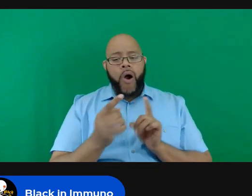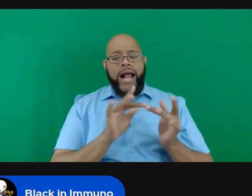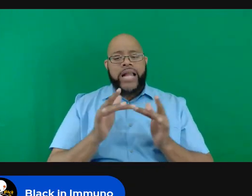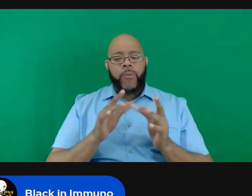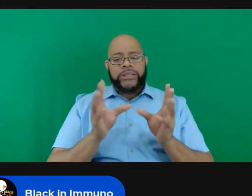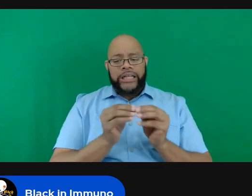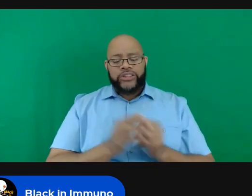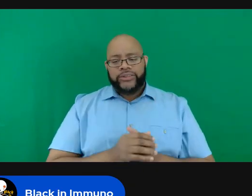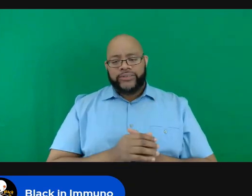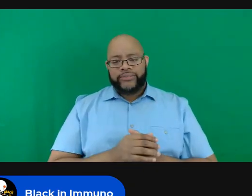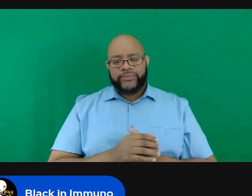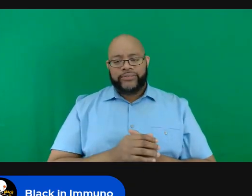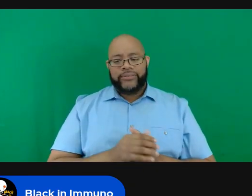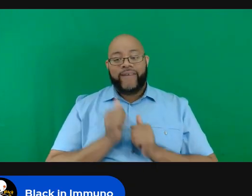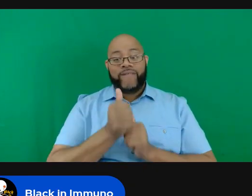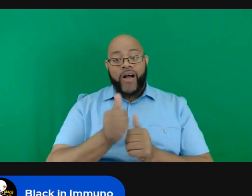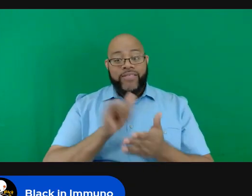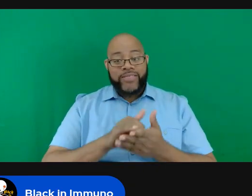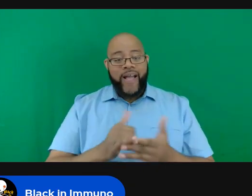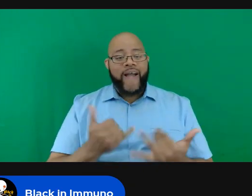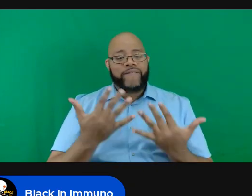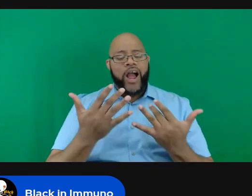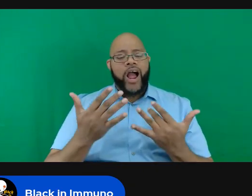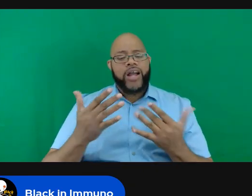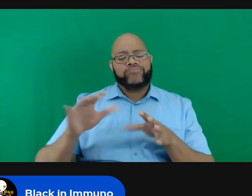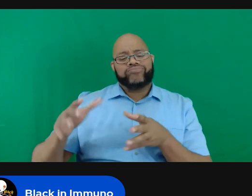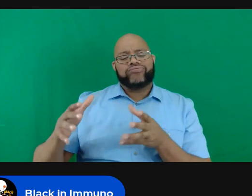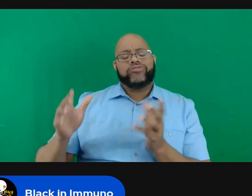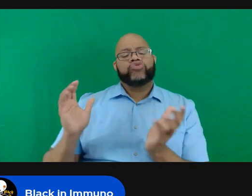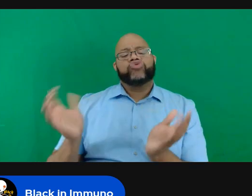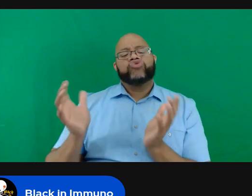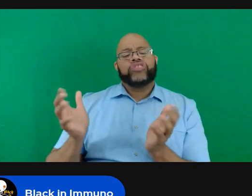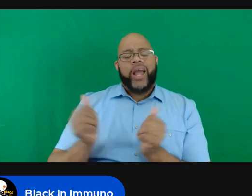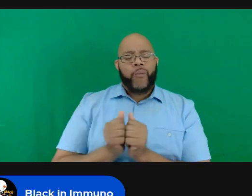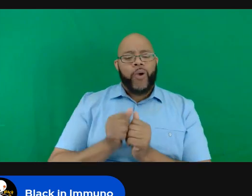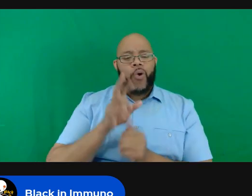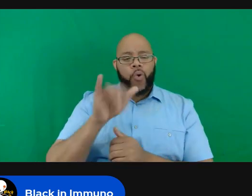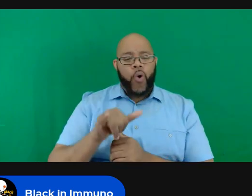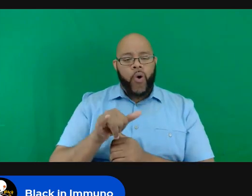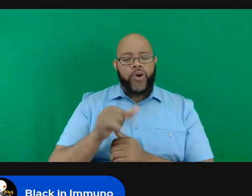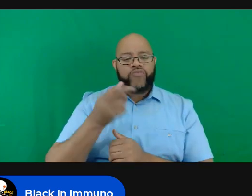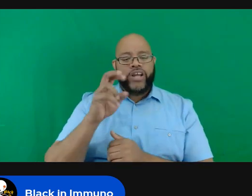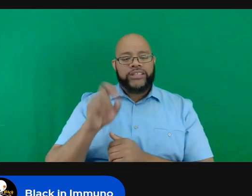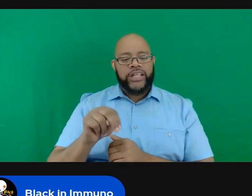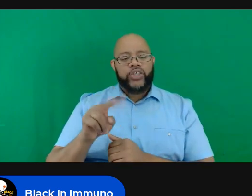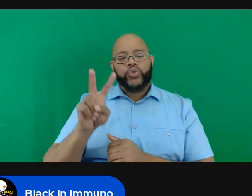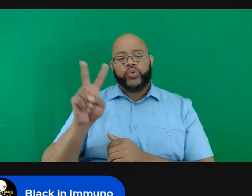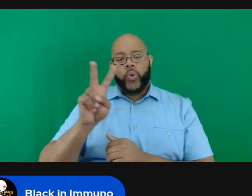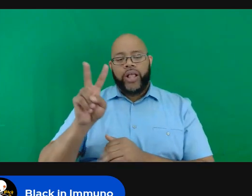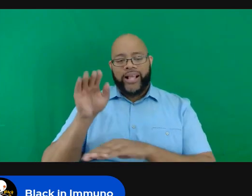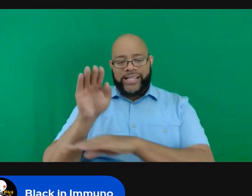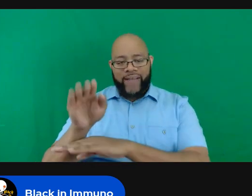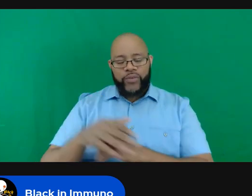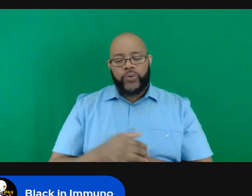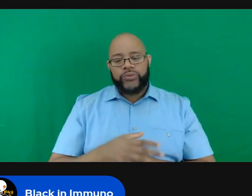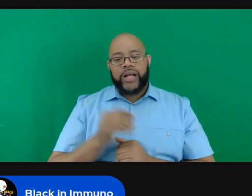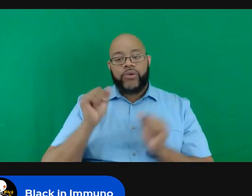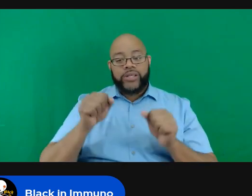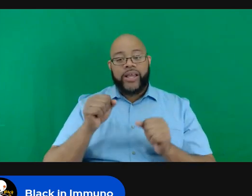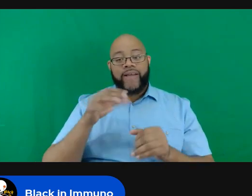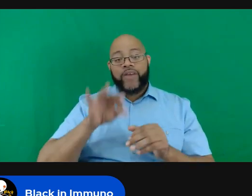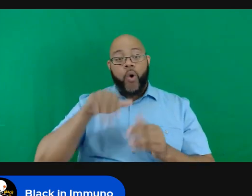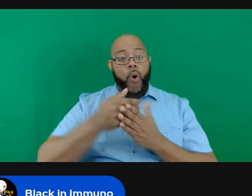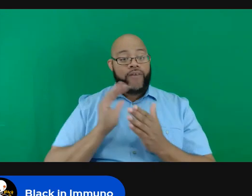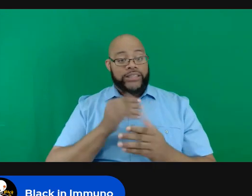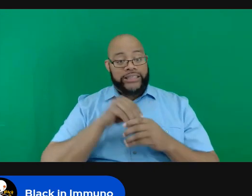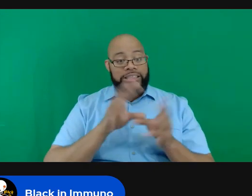session, followed by a fireside chat with Dr. Corey Grayson at 2 p.m. Eastern Standard Time. And you can find all of us in the